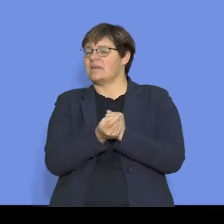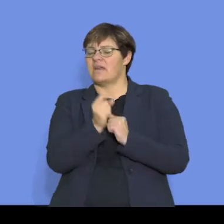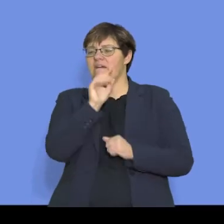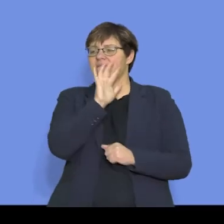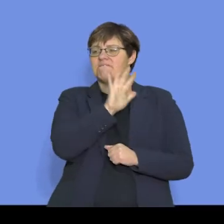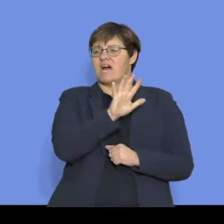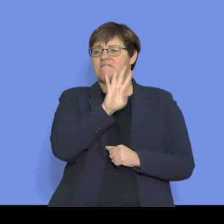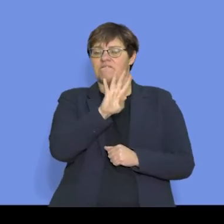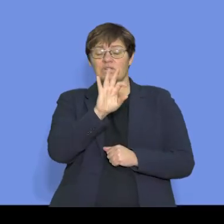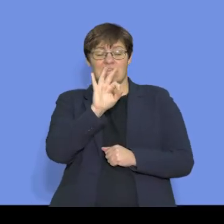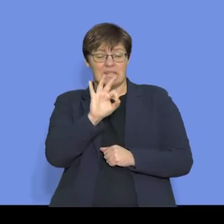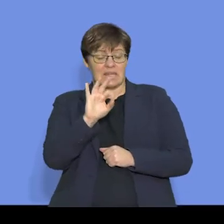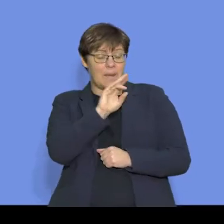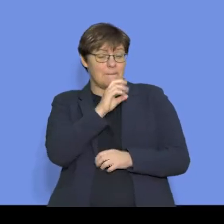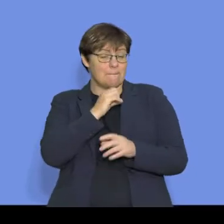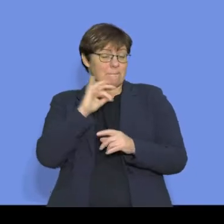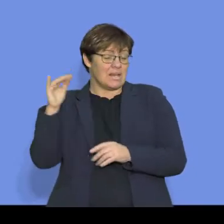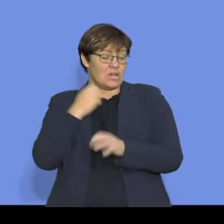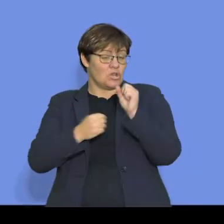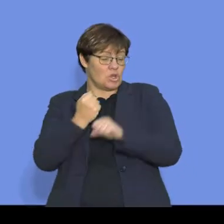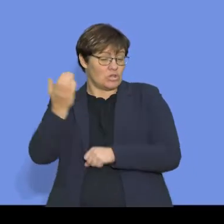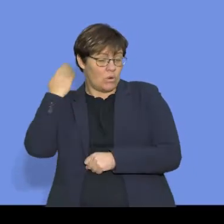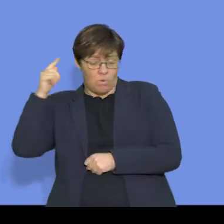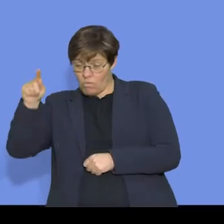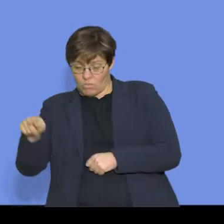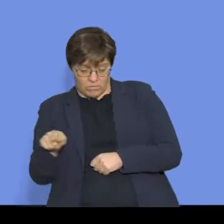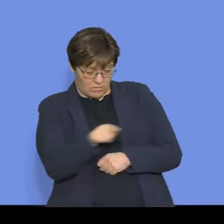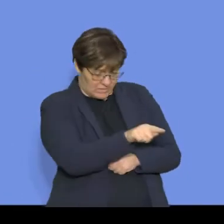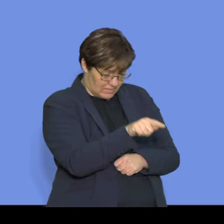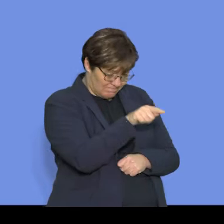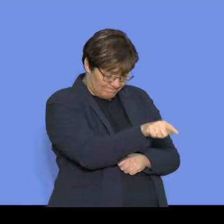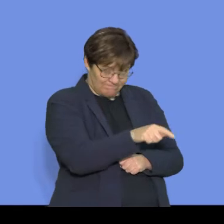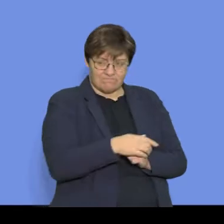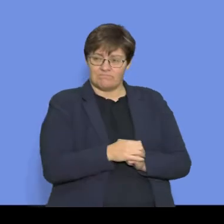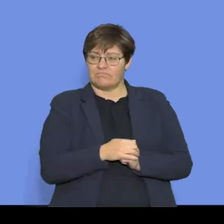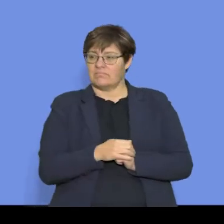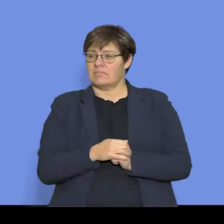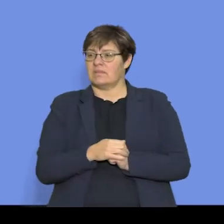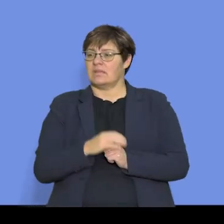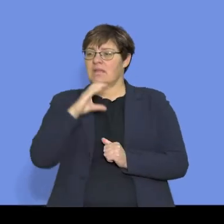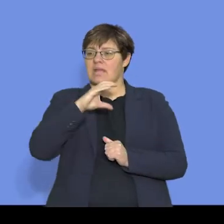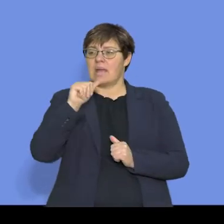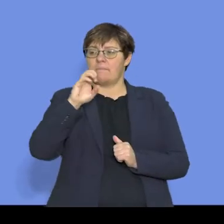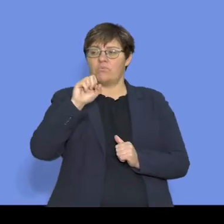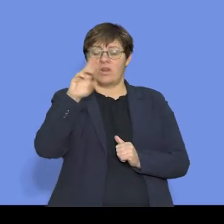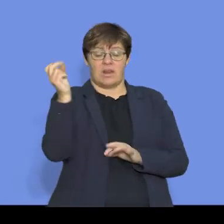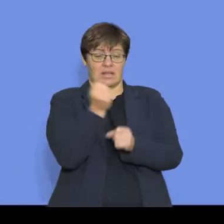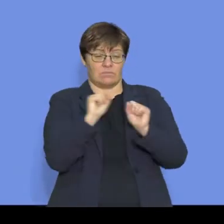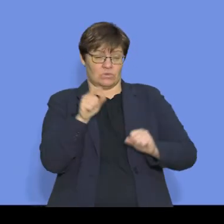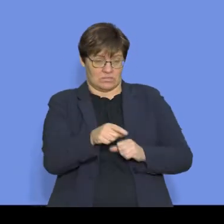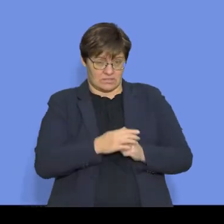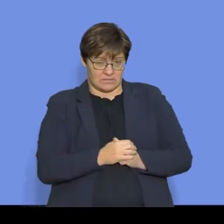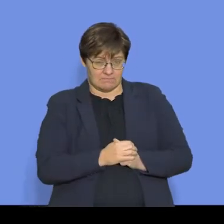occurred 543 million years ago? And that is, right at the start, that would be the